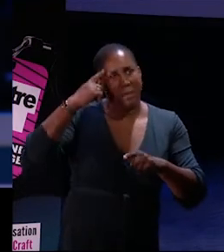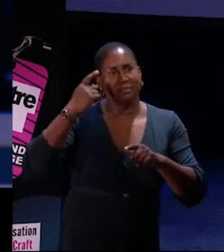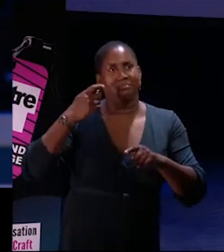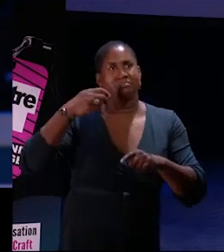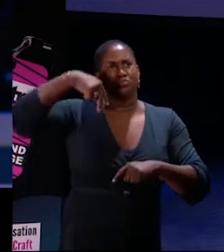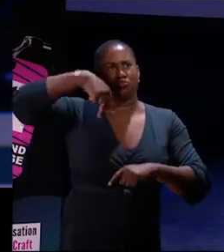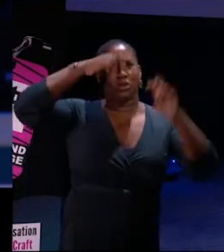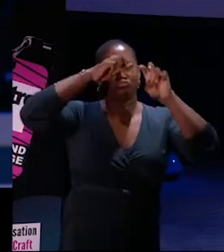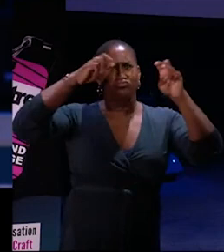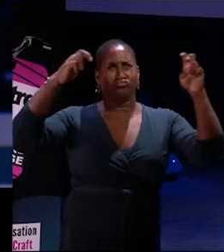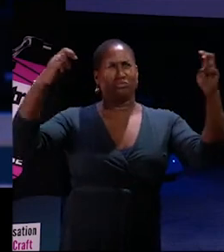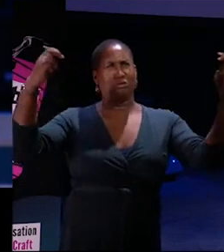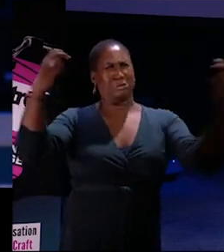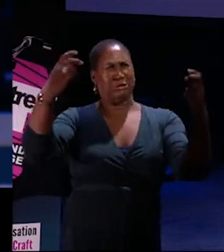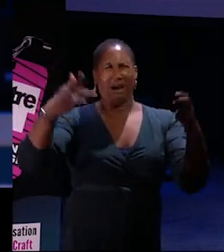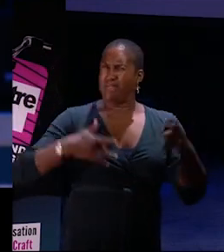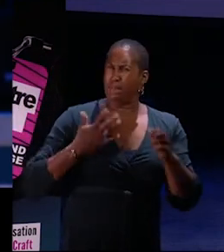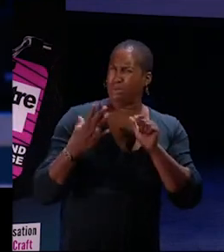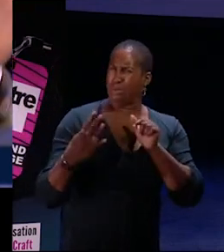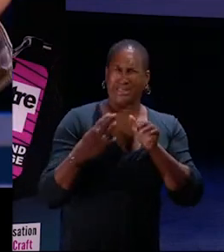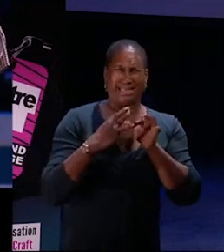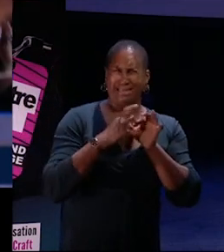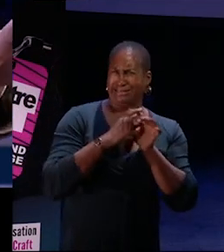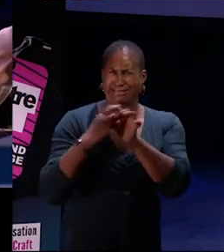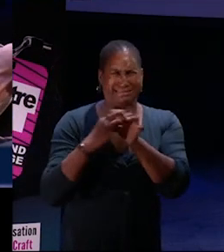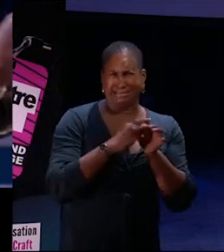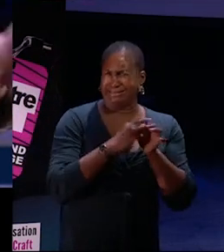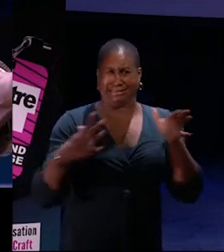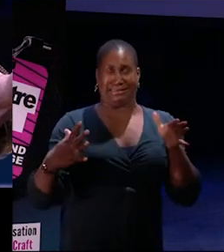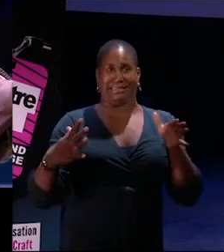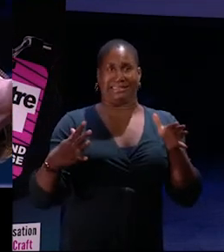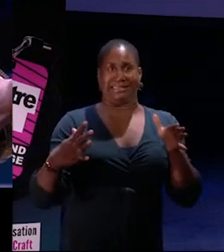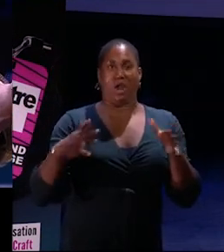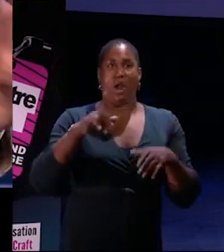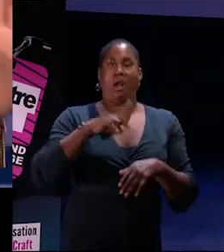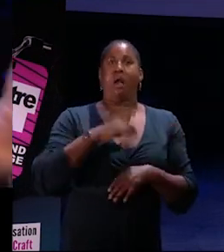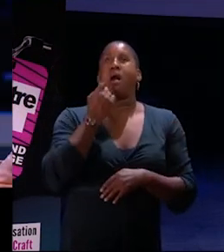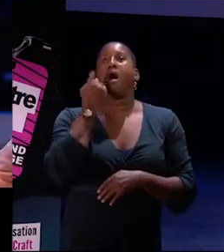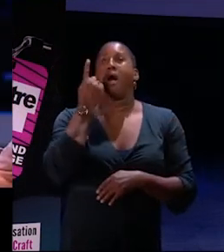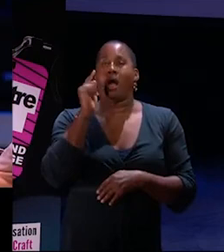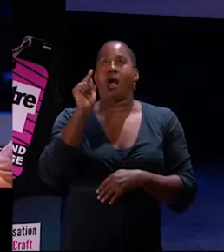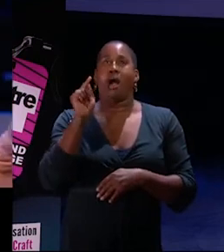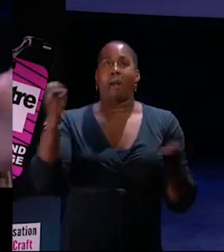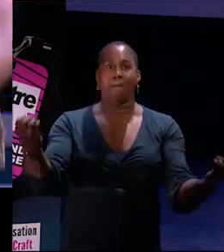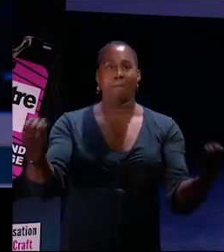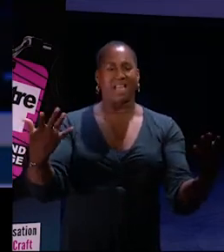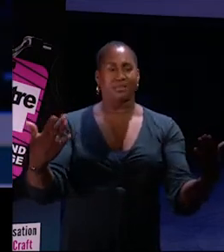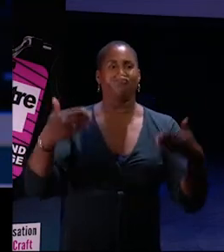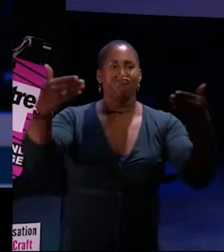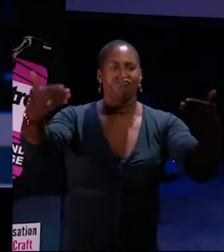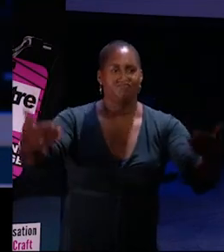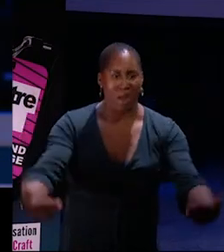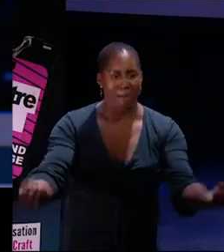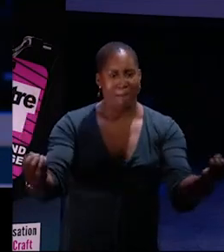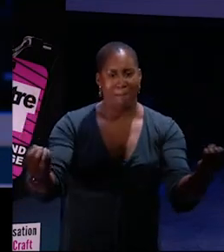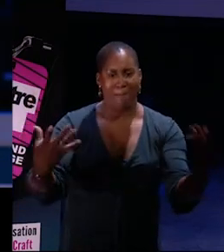thinking, I don't feel very engaged with this. This isn't. Then I realised that the entire image was coming from the stage, that all of the speakers were on the front of the stage, that the surround sound wasn't